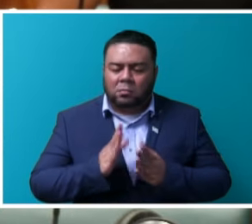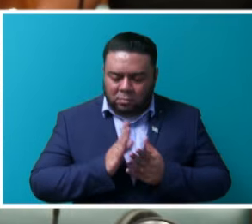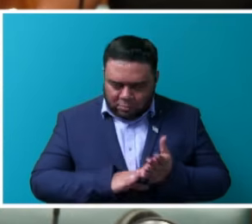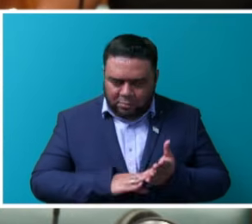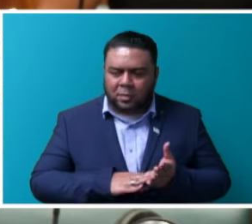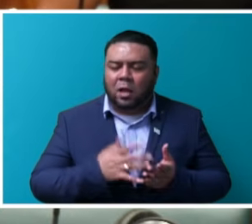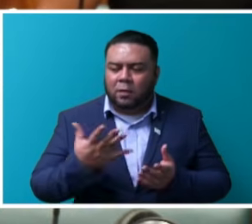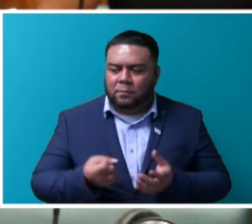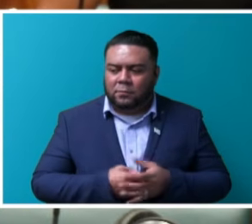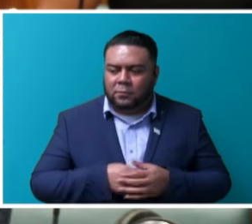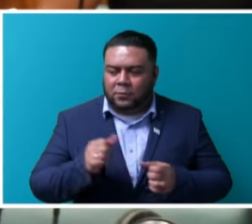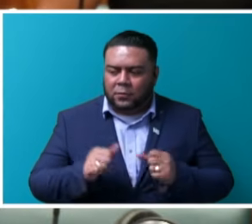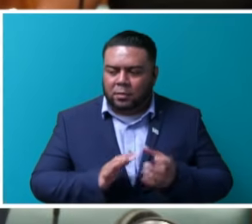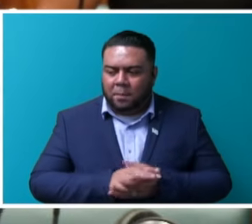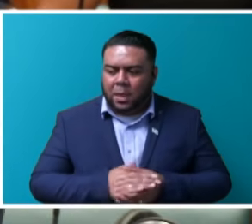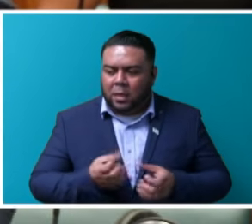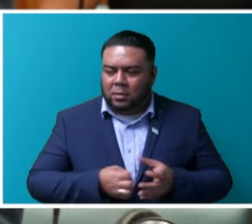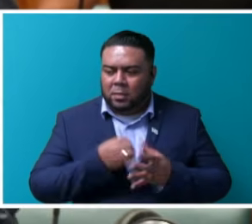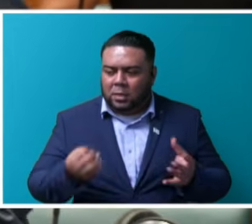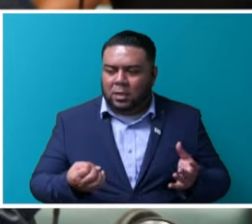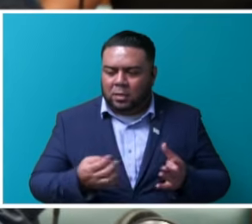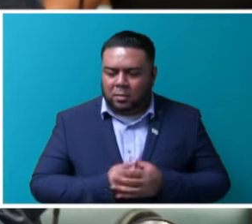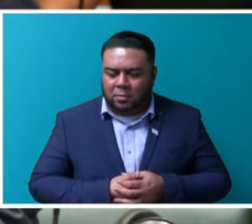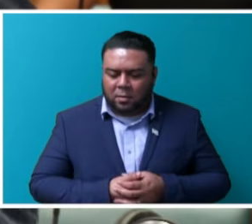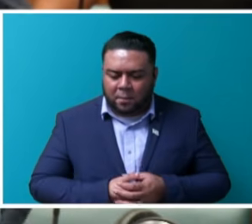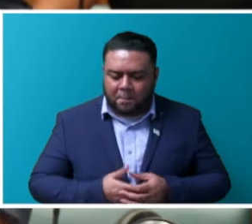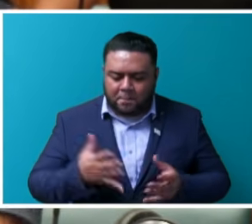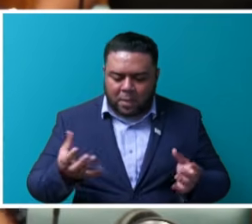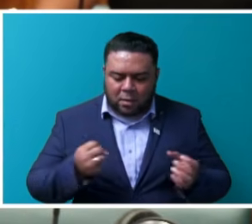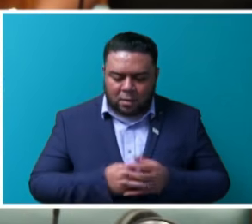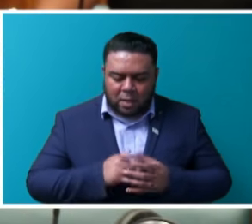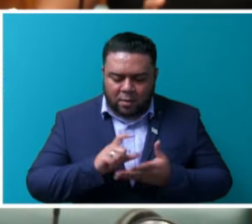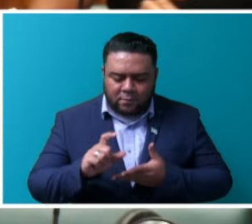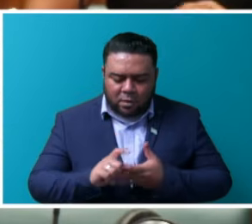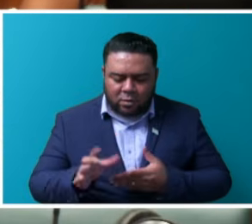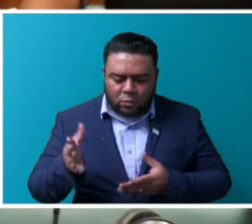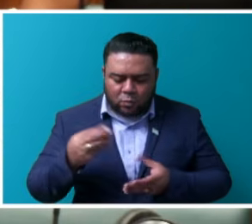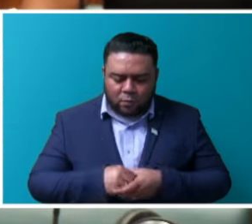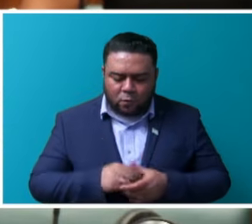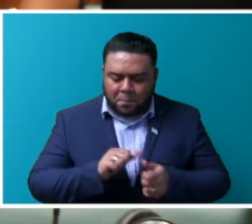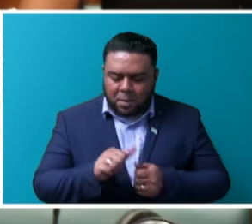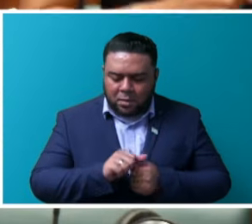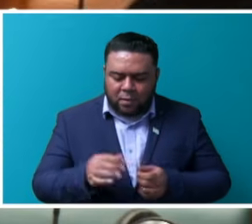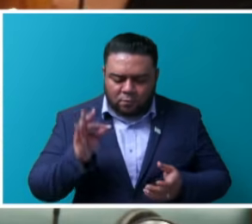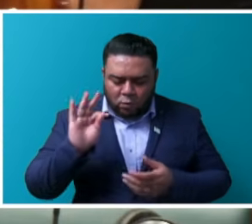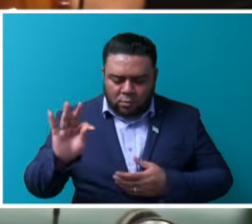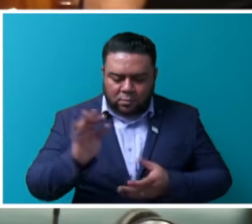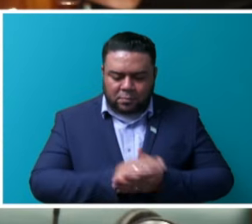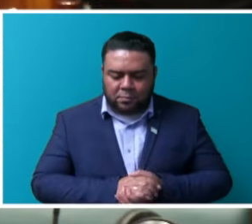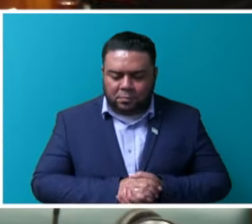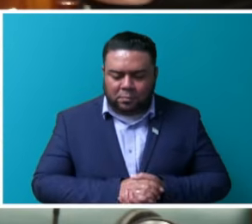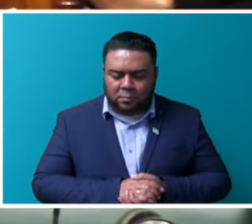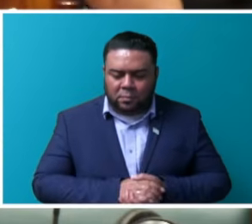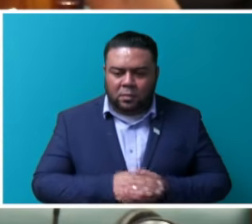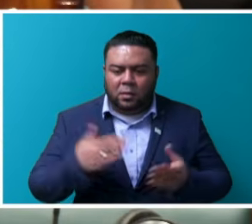deals with by expanding the definition of manufacture and clarifying raw materials for better enforcement. It introduces